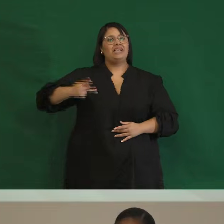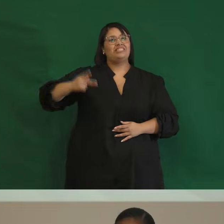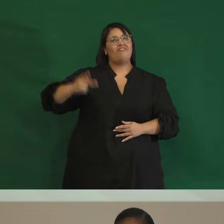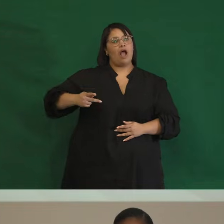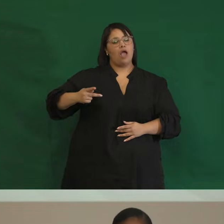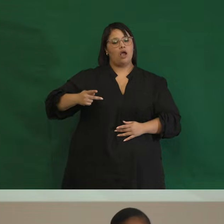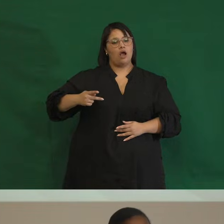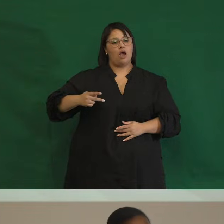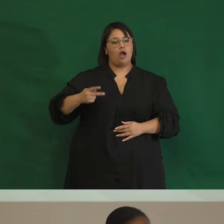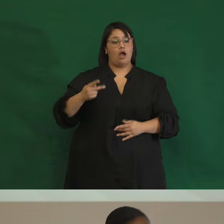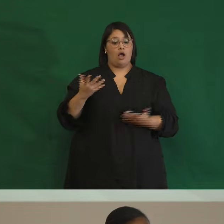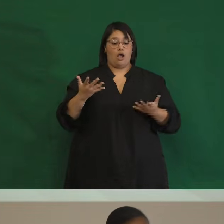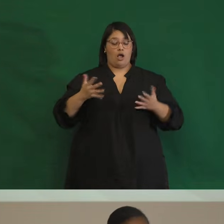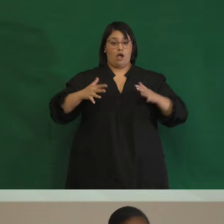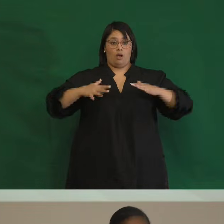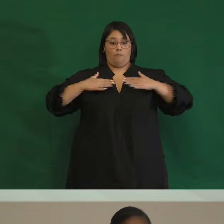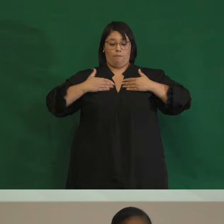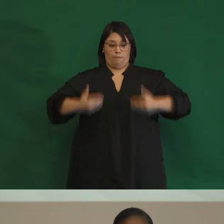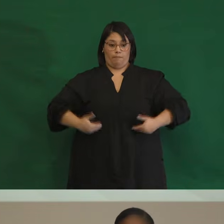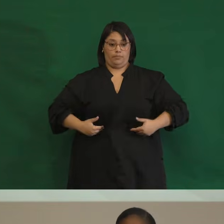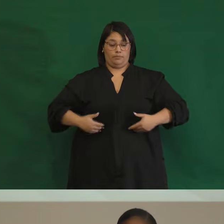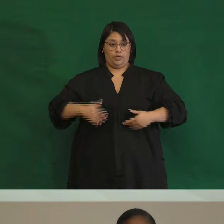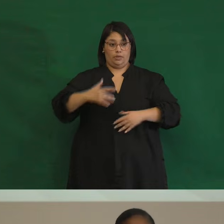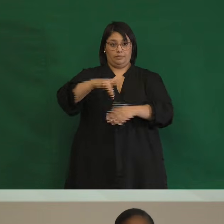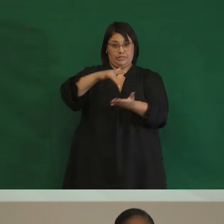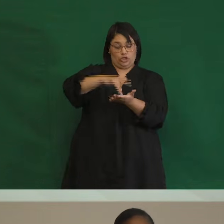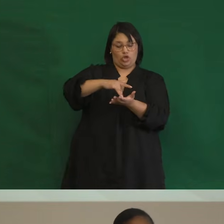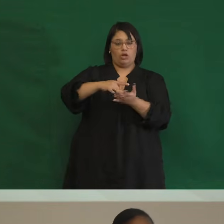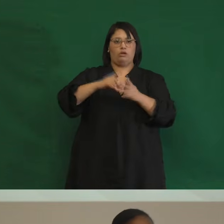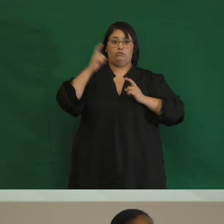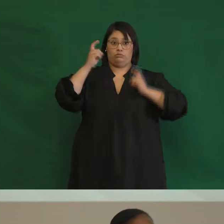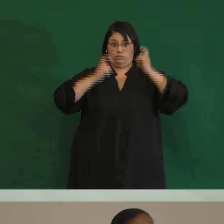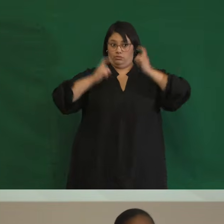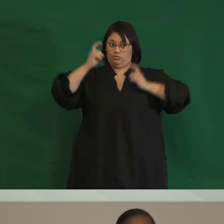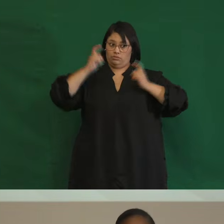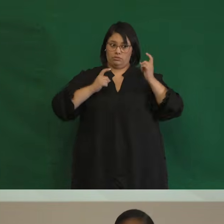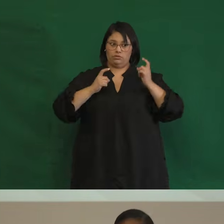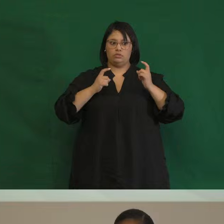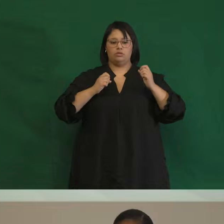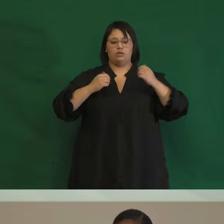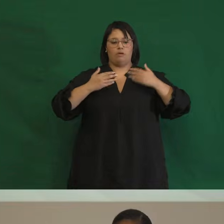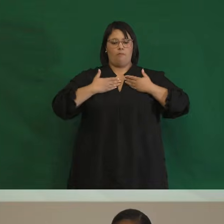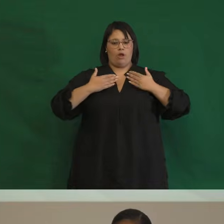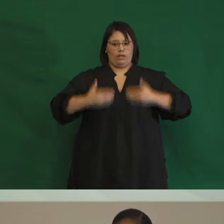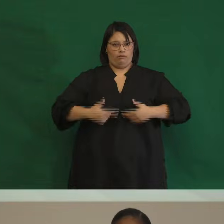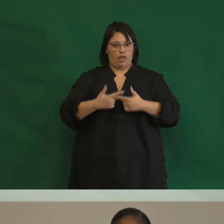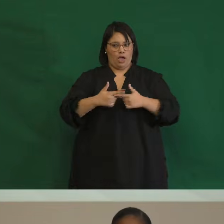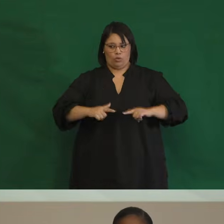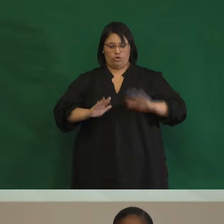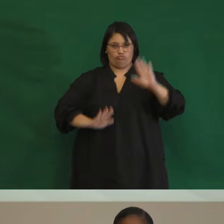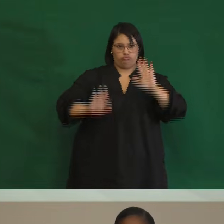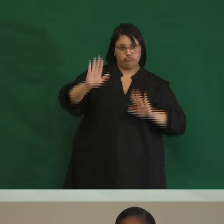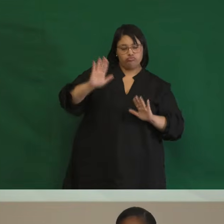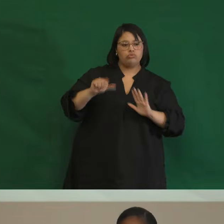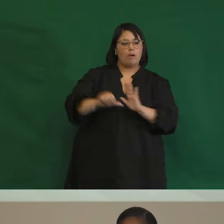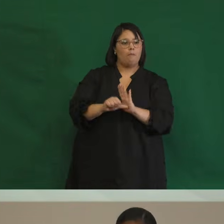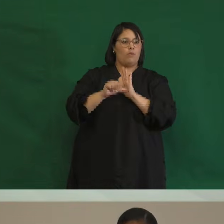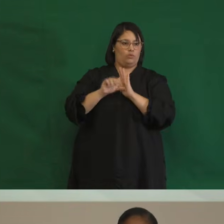hand position, body structure, facial expression, which is very important.